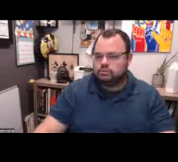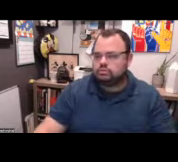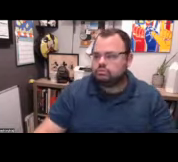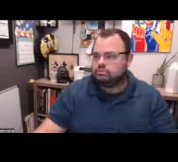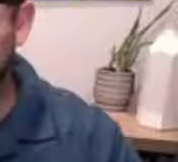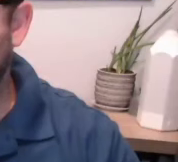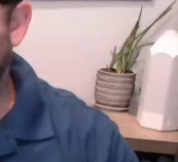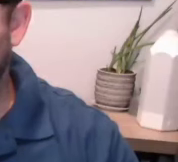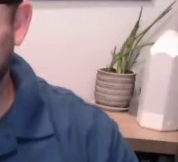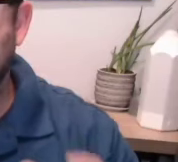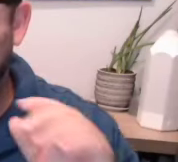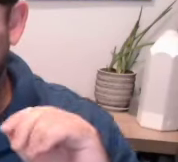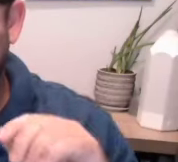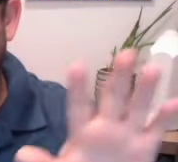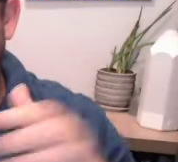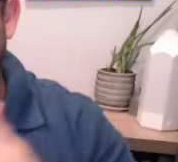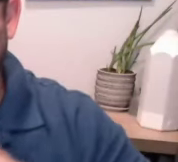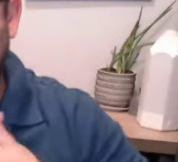Next, please.